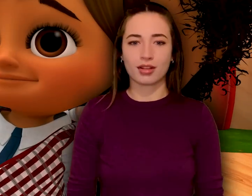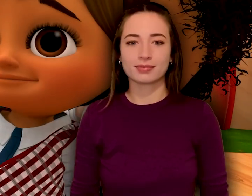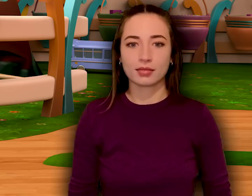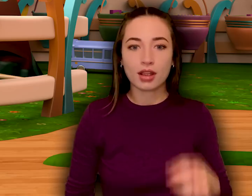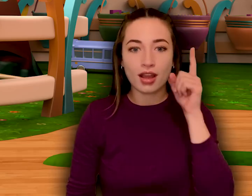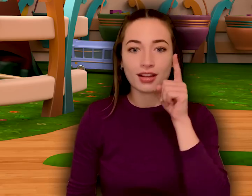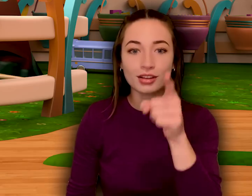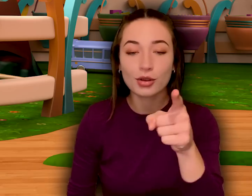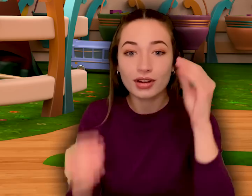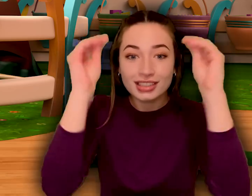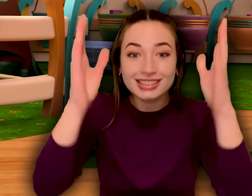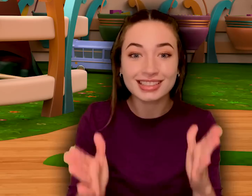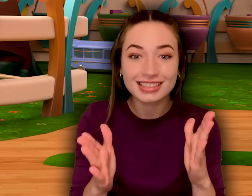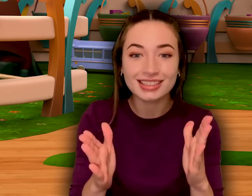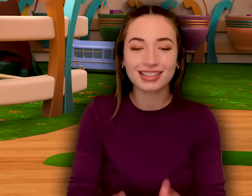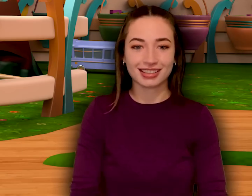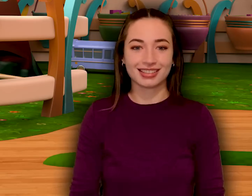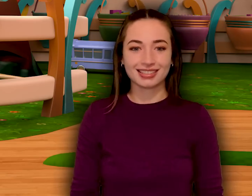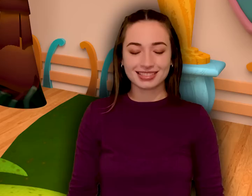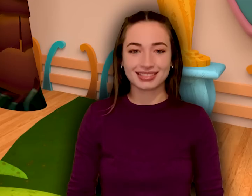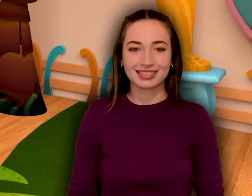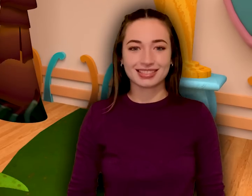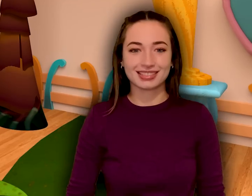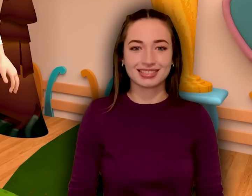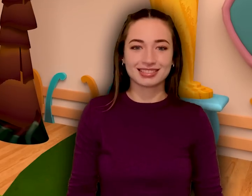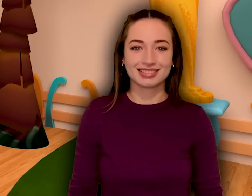at school you are a